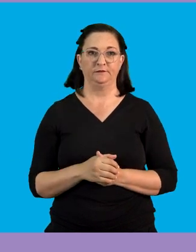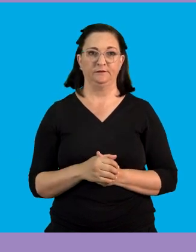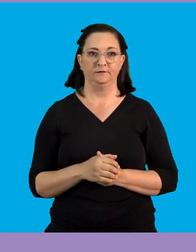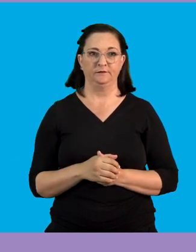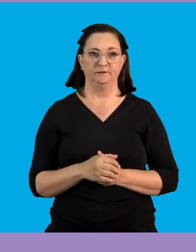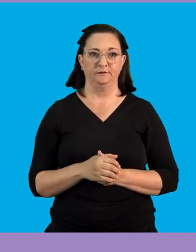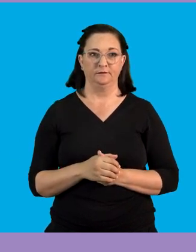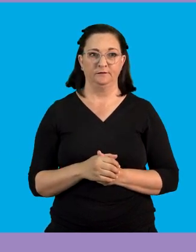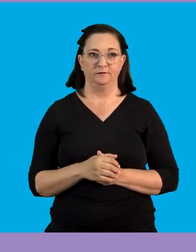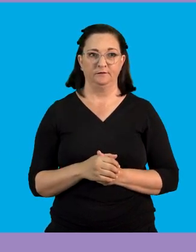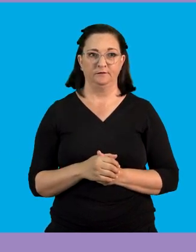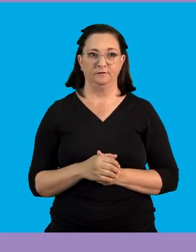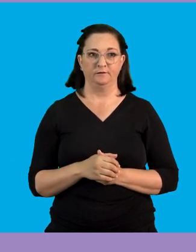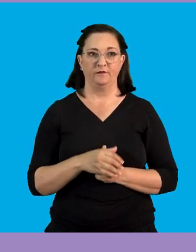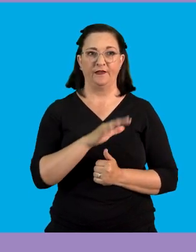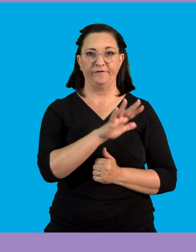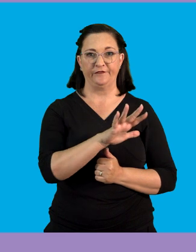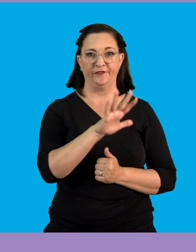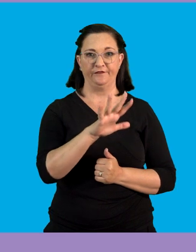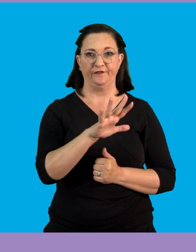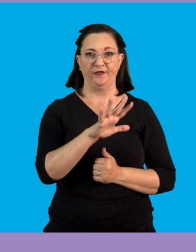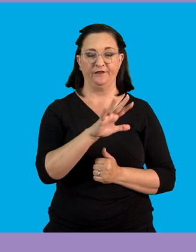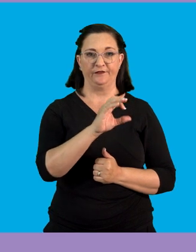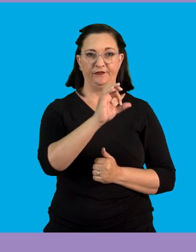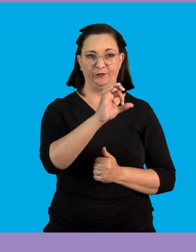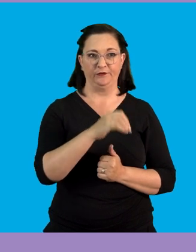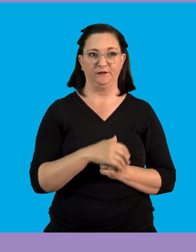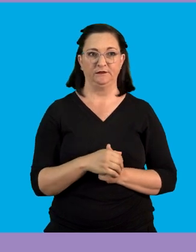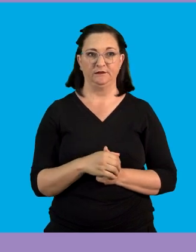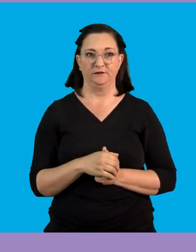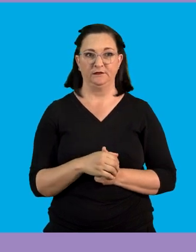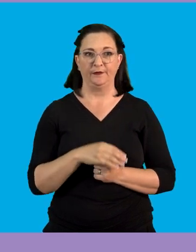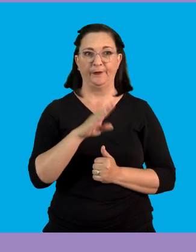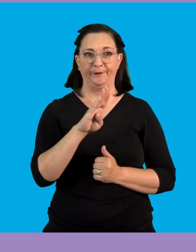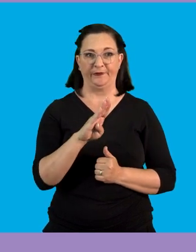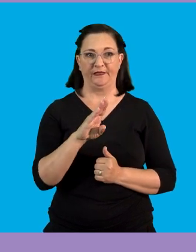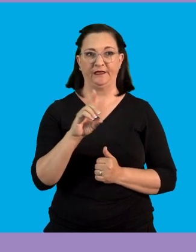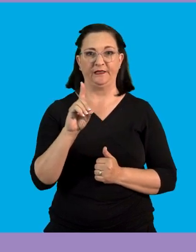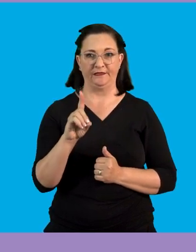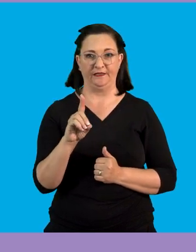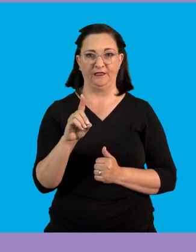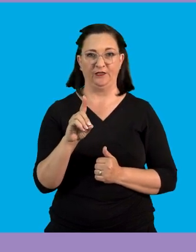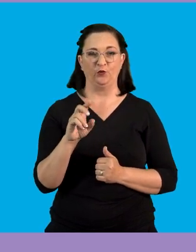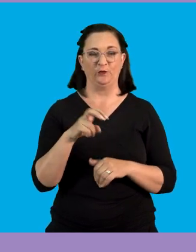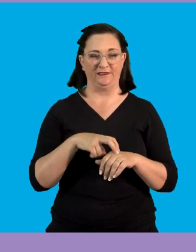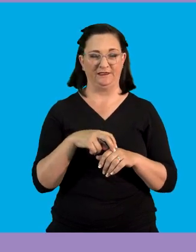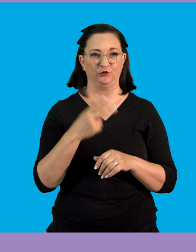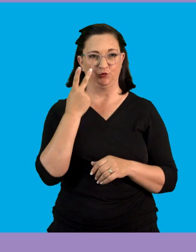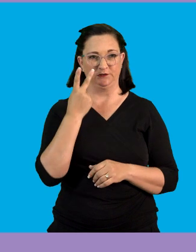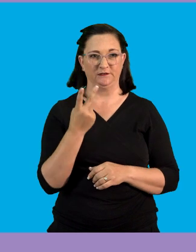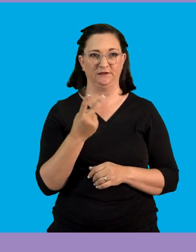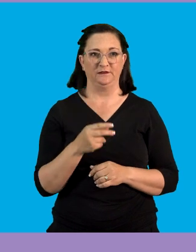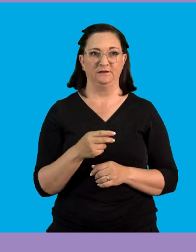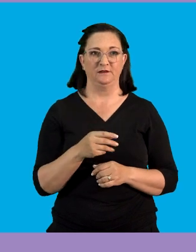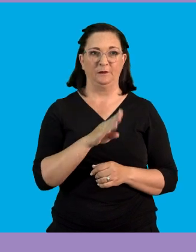Then A we know is 55 degrees. B and D are what we want to find.